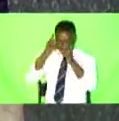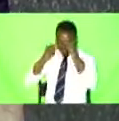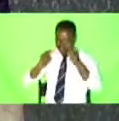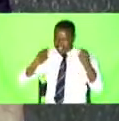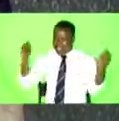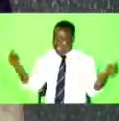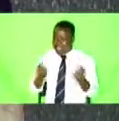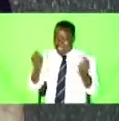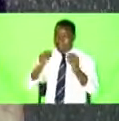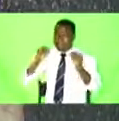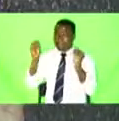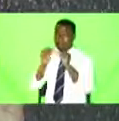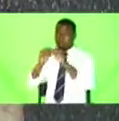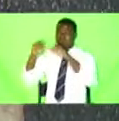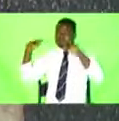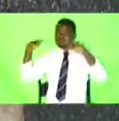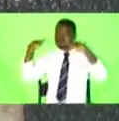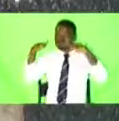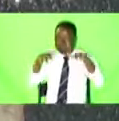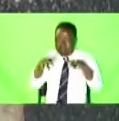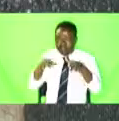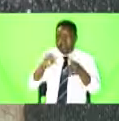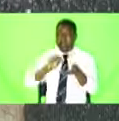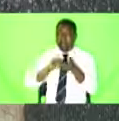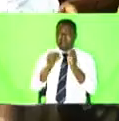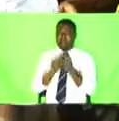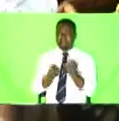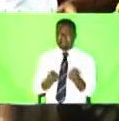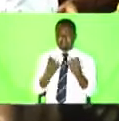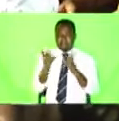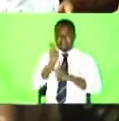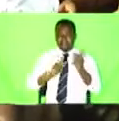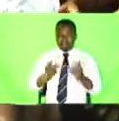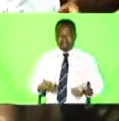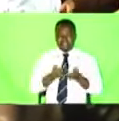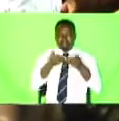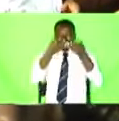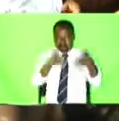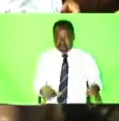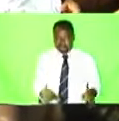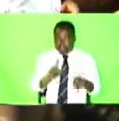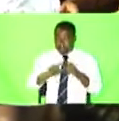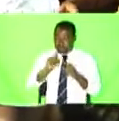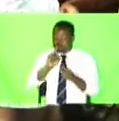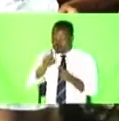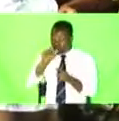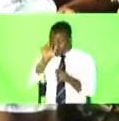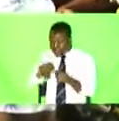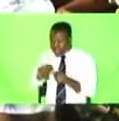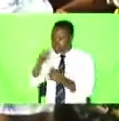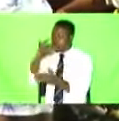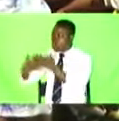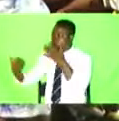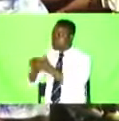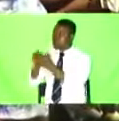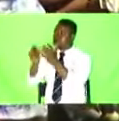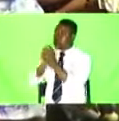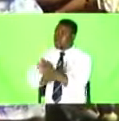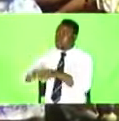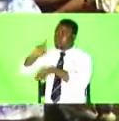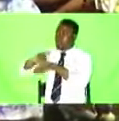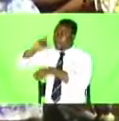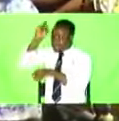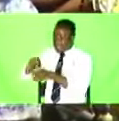abound, the love of many will wax cold. But in the midst of all that, this gospel of the kingdom should be